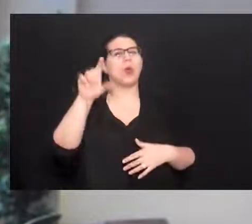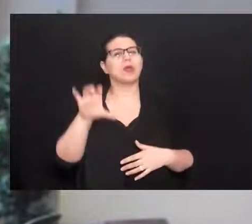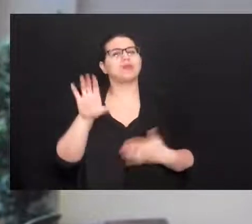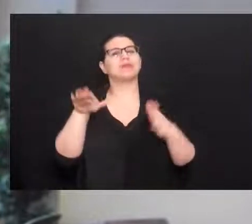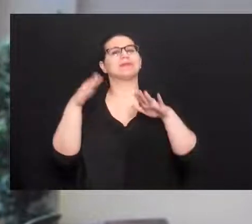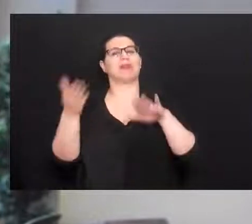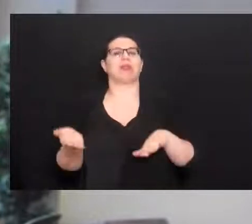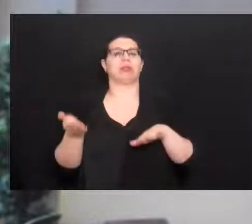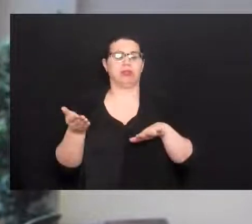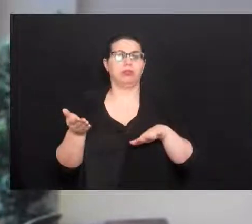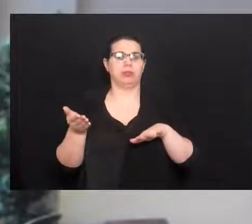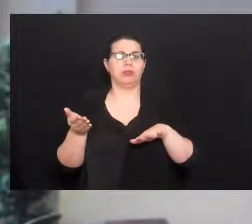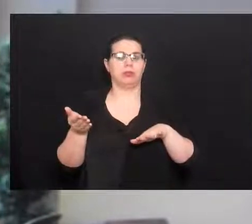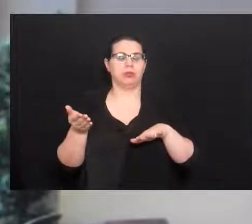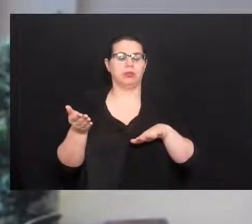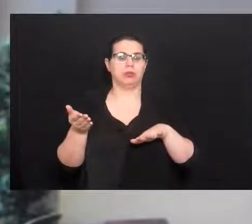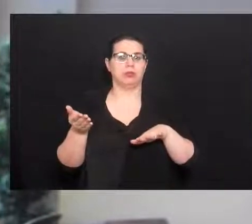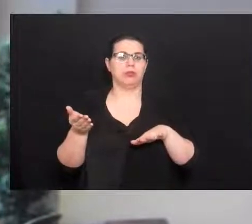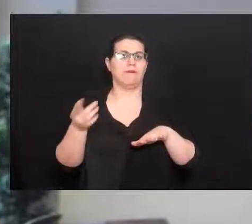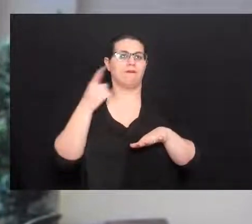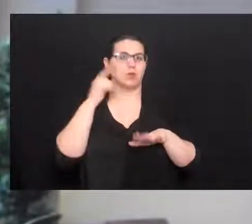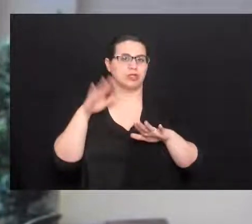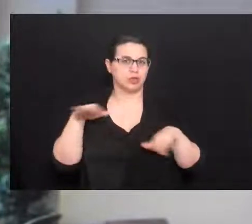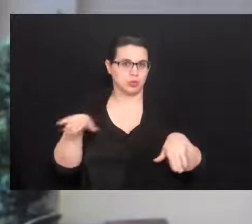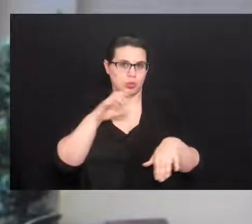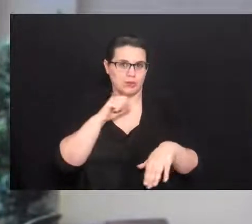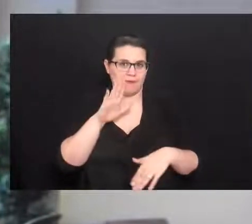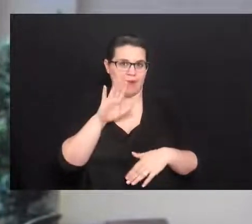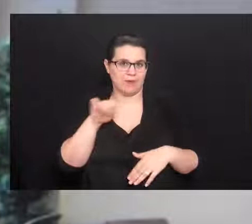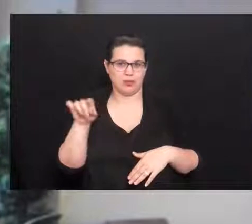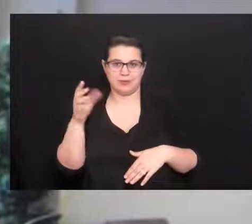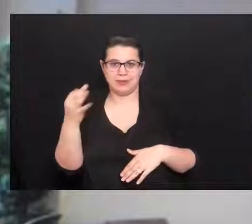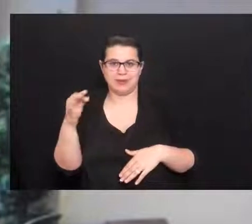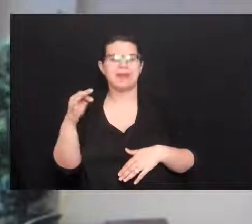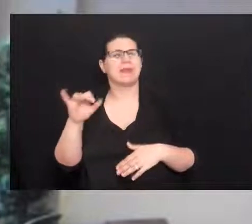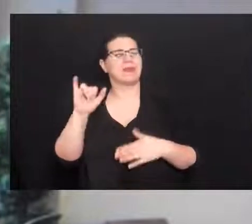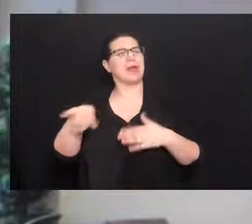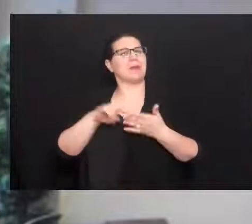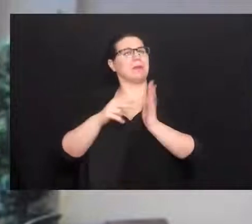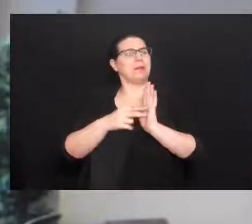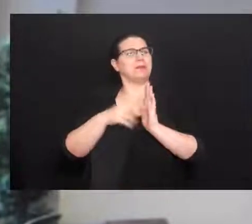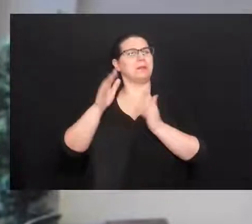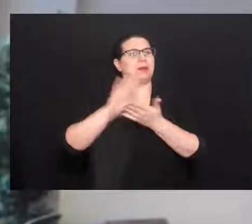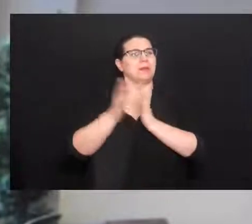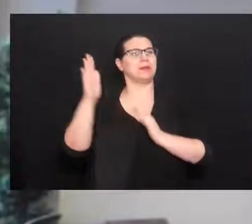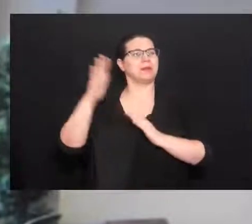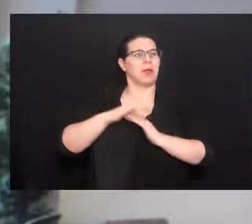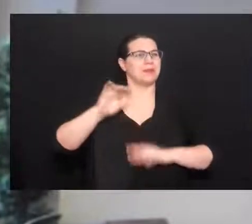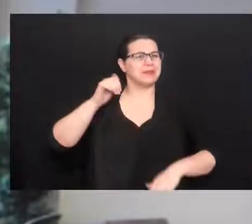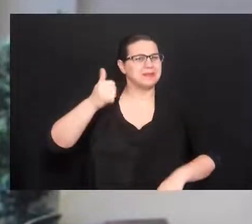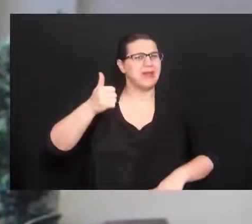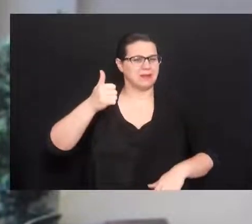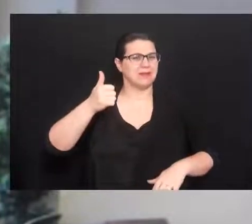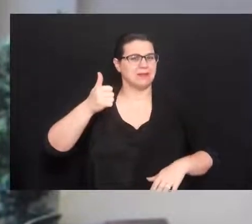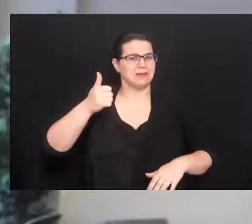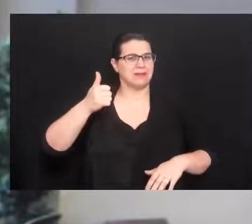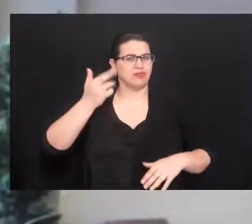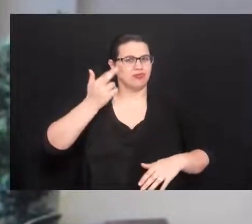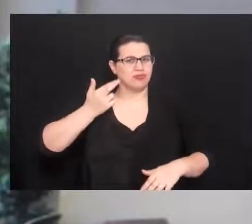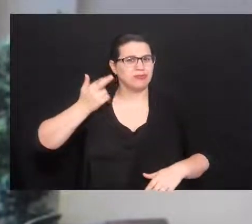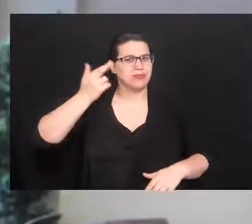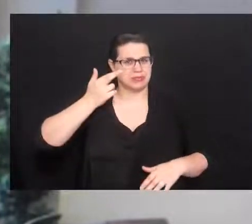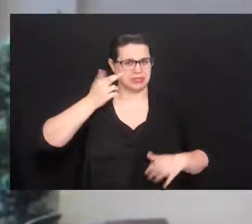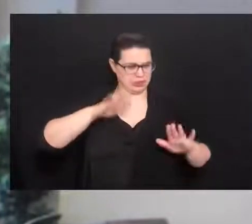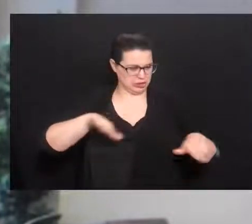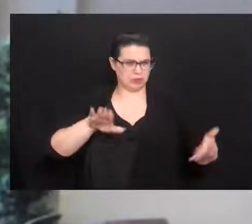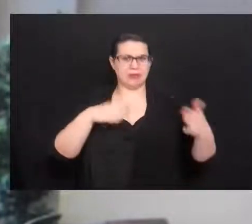COVID-19 one of the 10 top causes of death in that age group. So this is an important debate and consideration